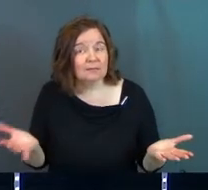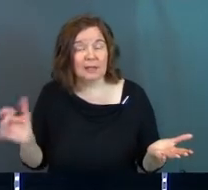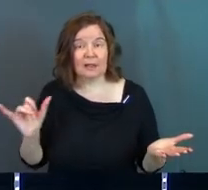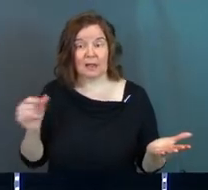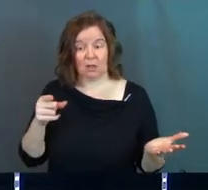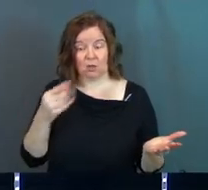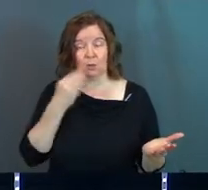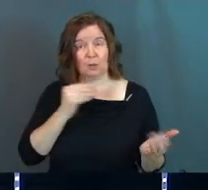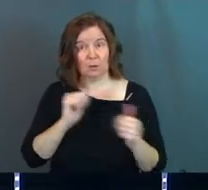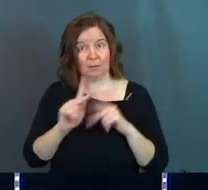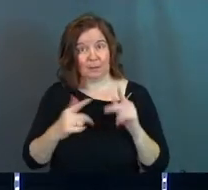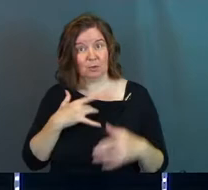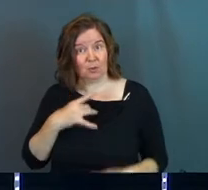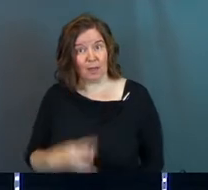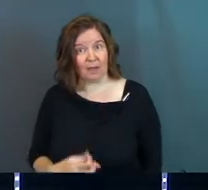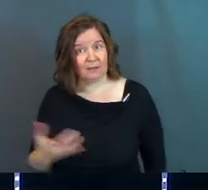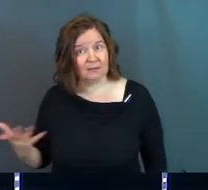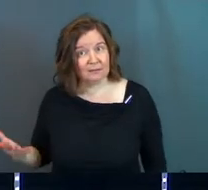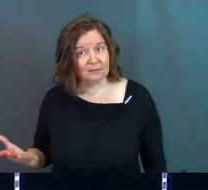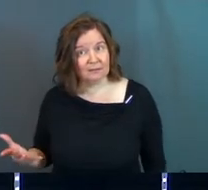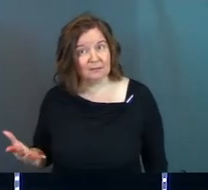Like, you eat with people you like.